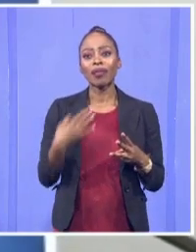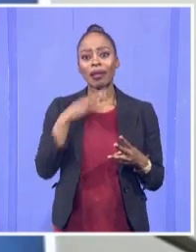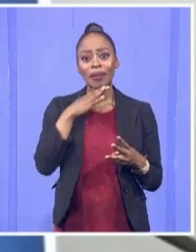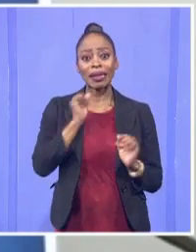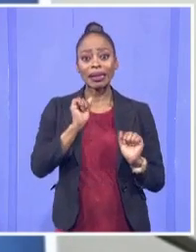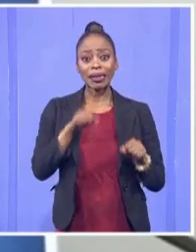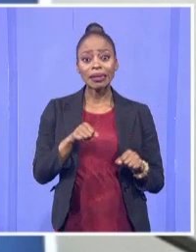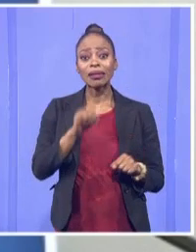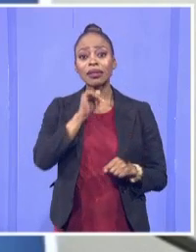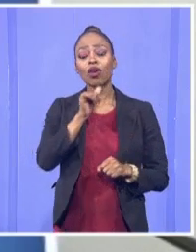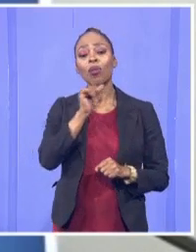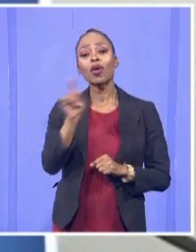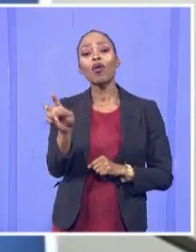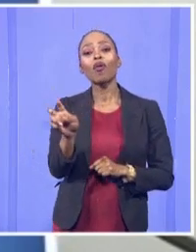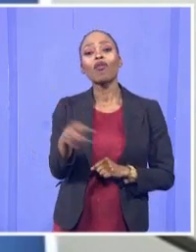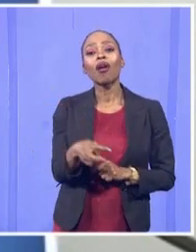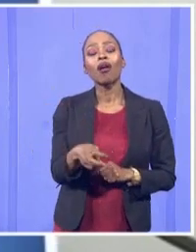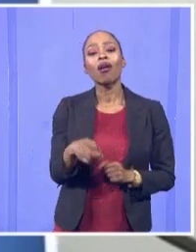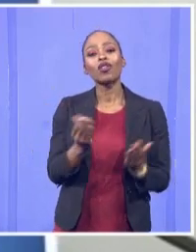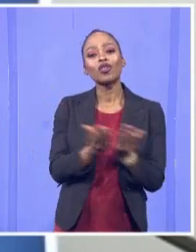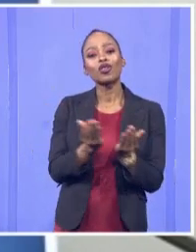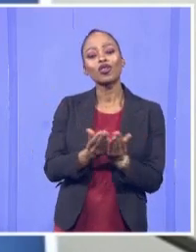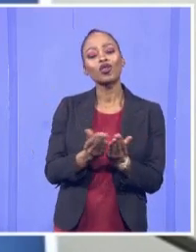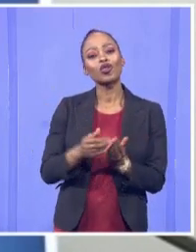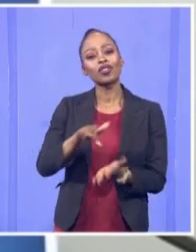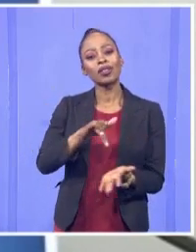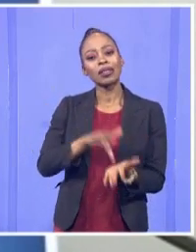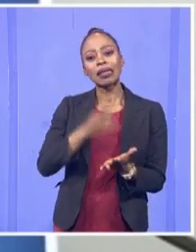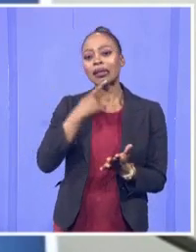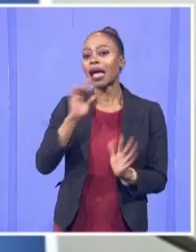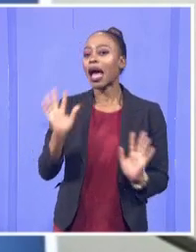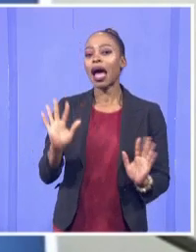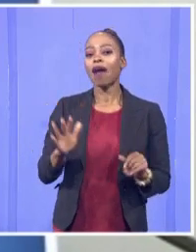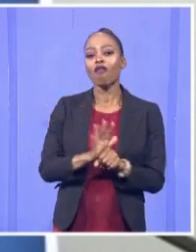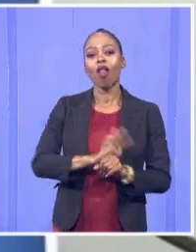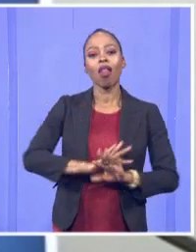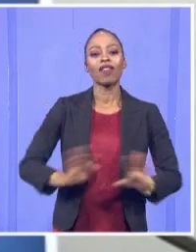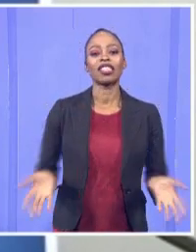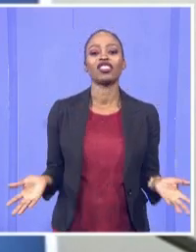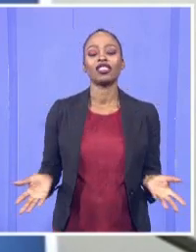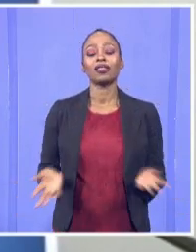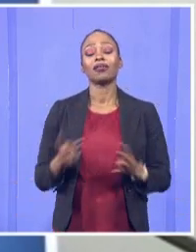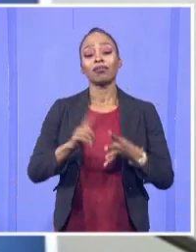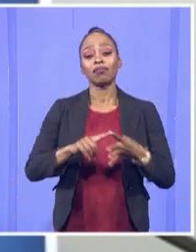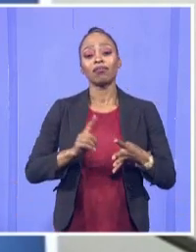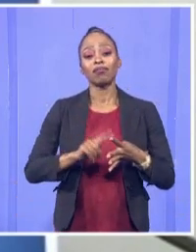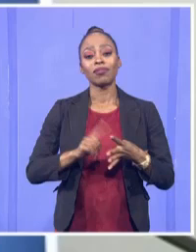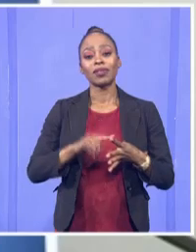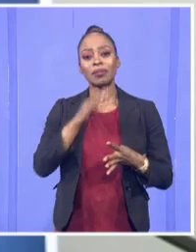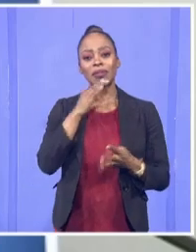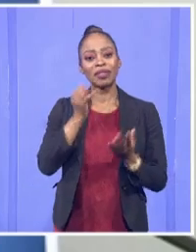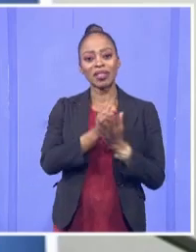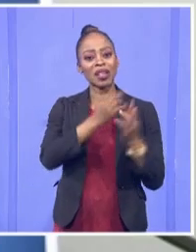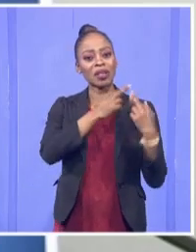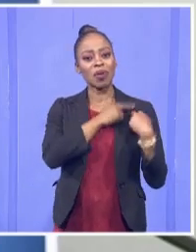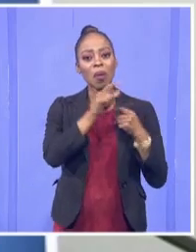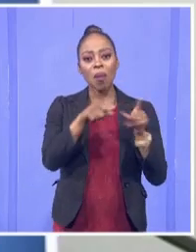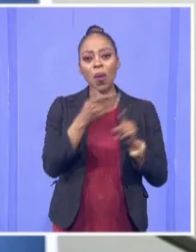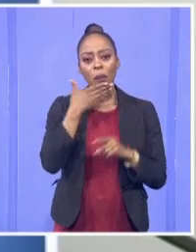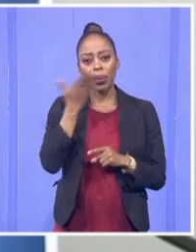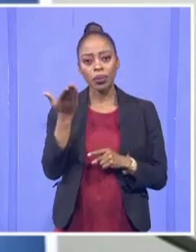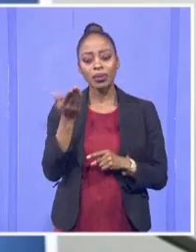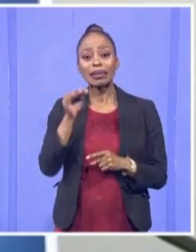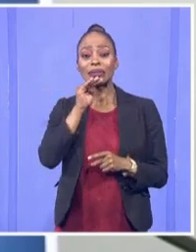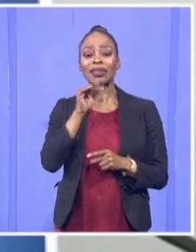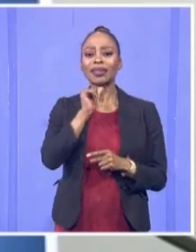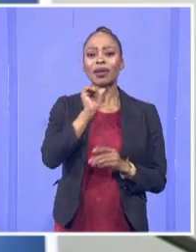even before you enter the school premises, you are told the school is full. Four, there was no accountability, which simply means even